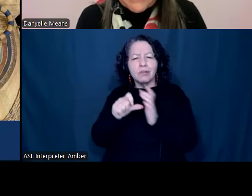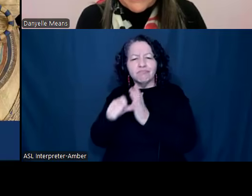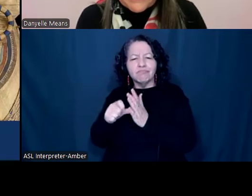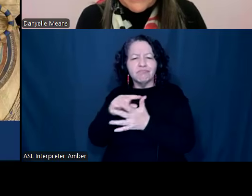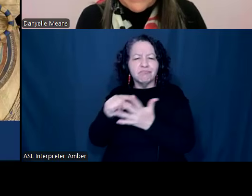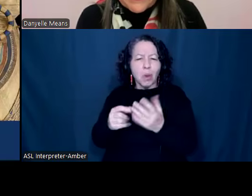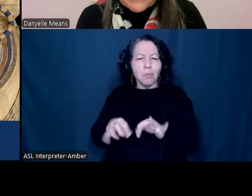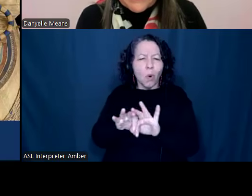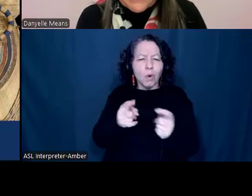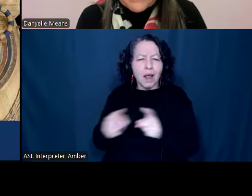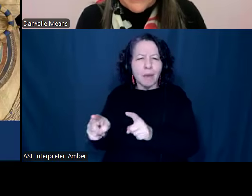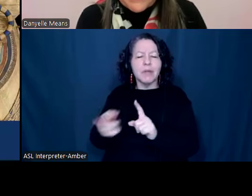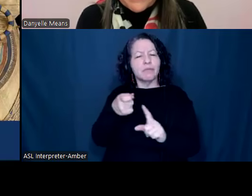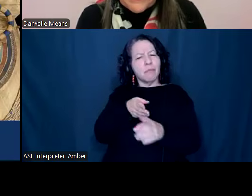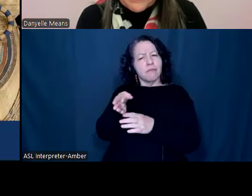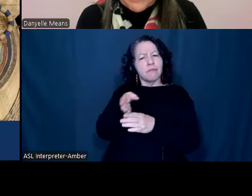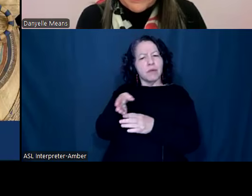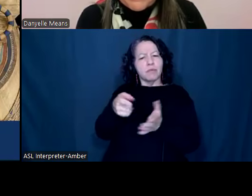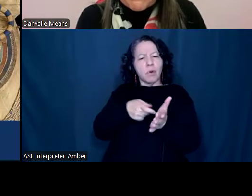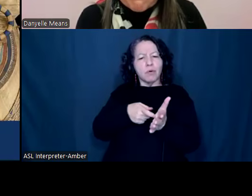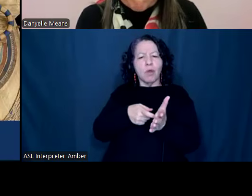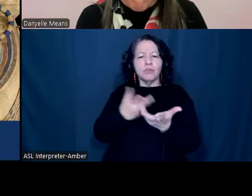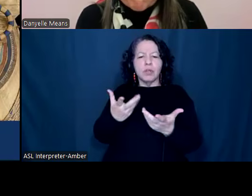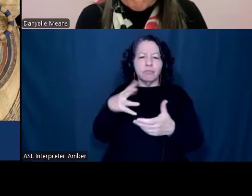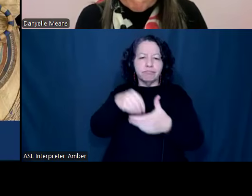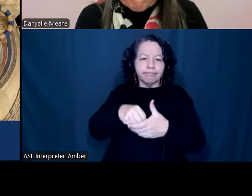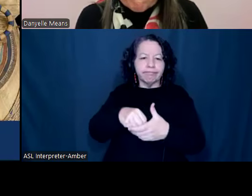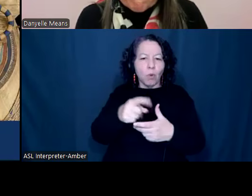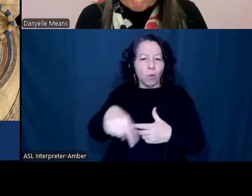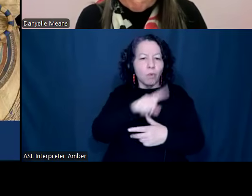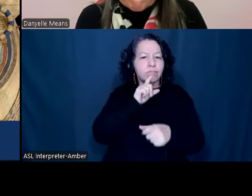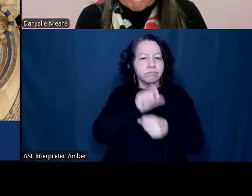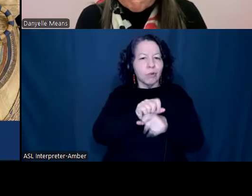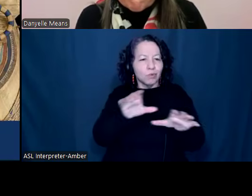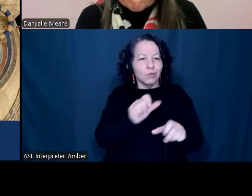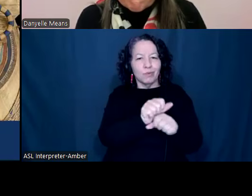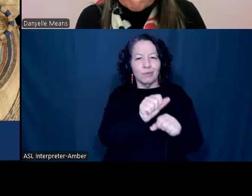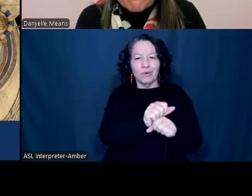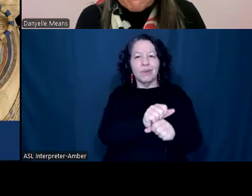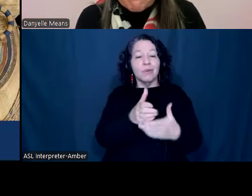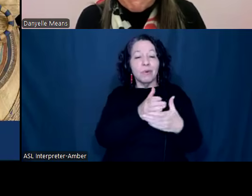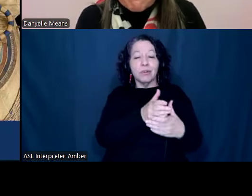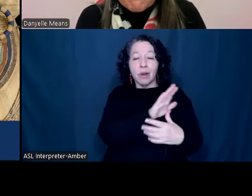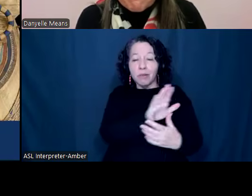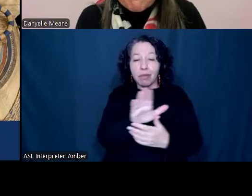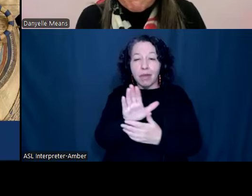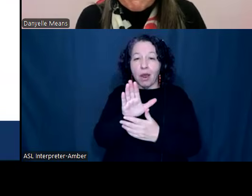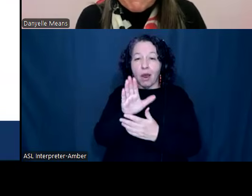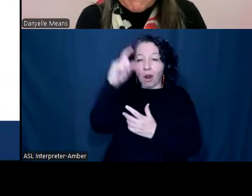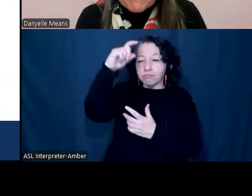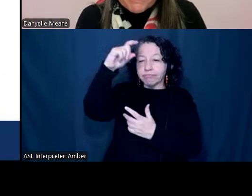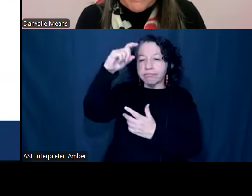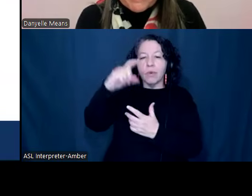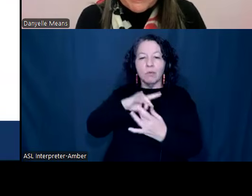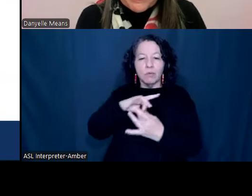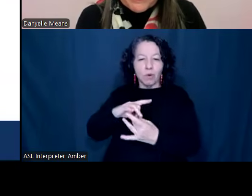snippets from the field of archaeology practicing archaeologists, who will share with you their insights about our